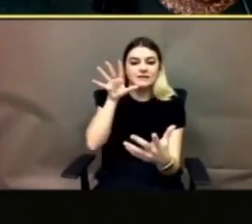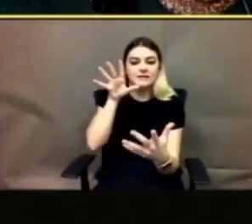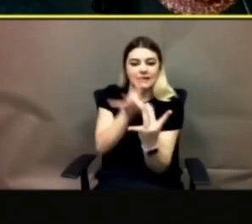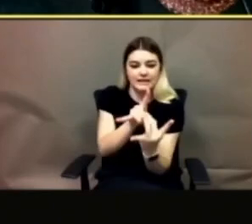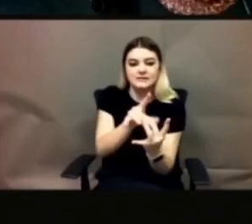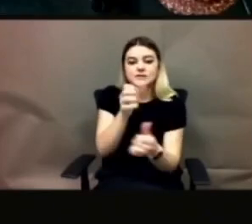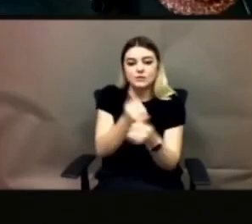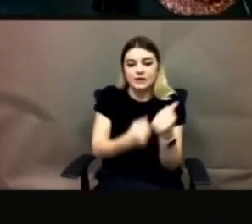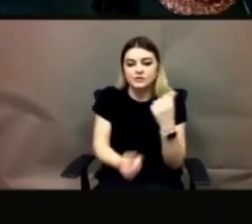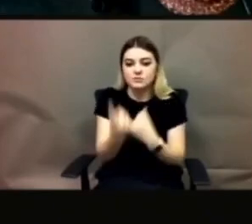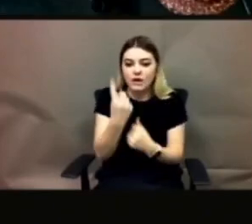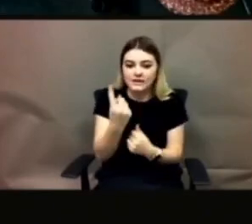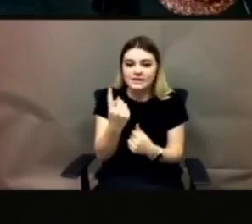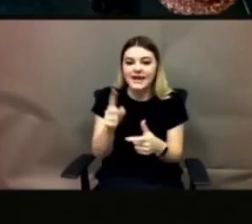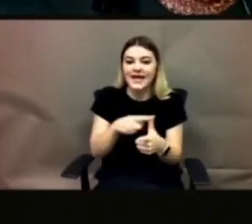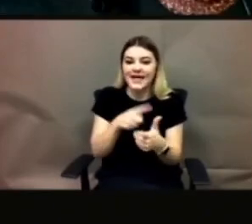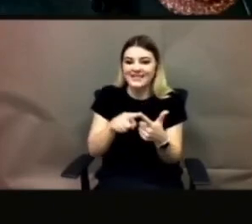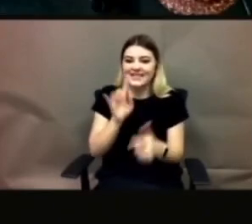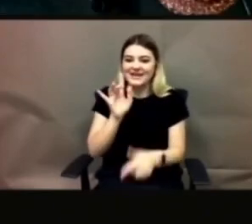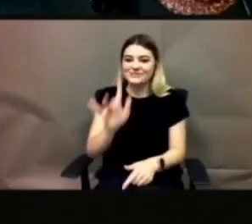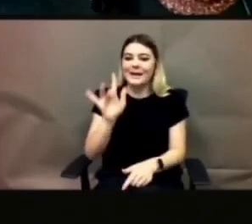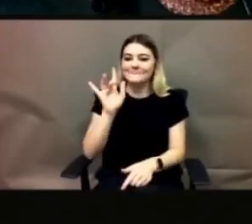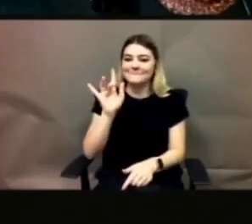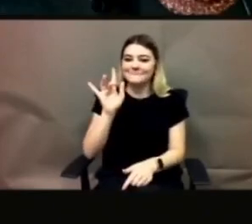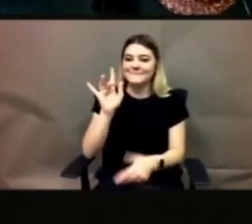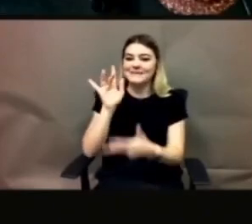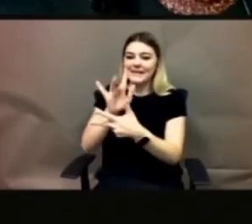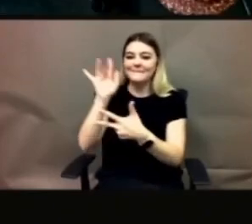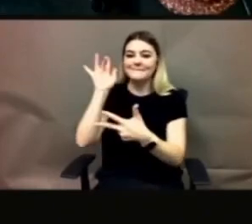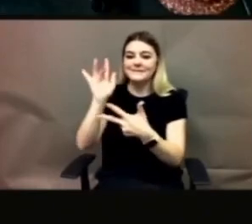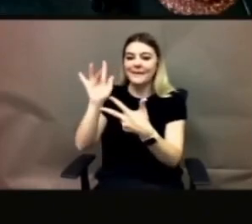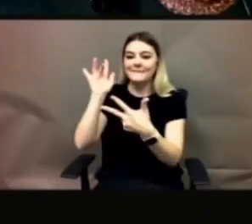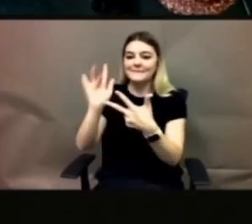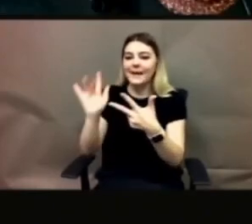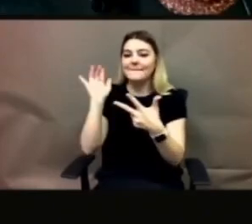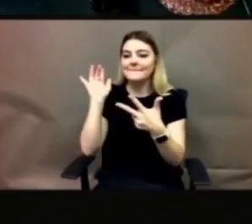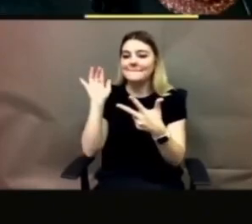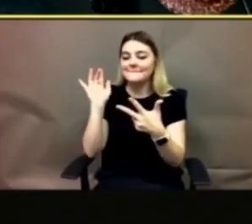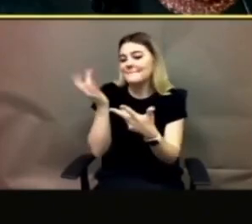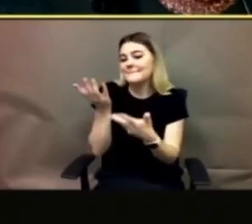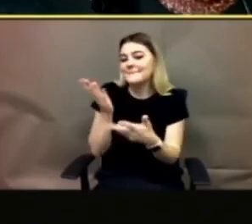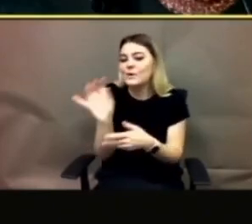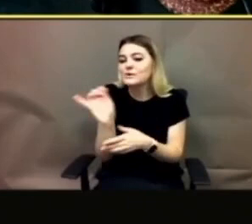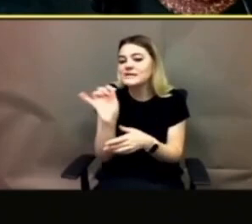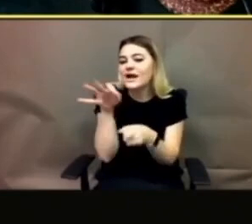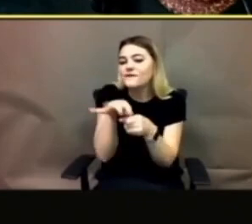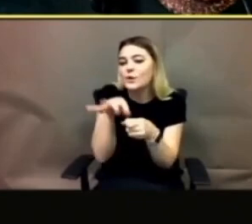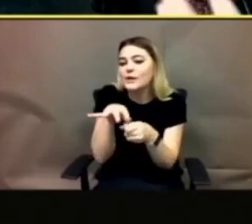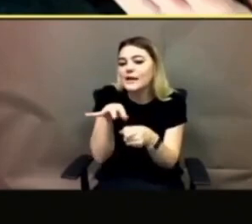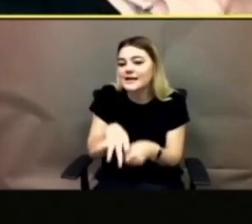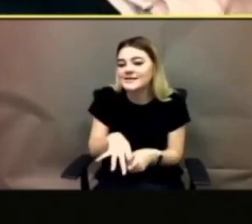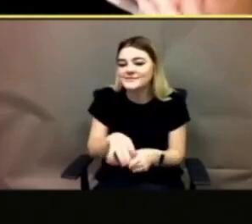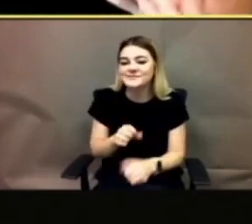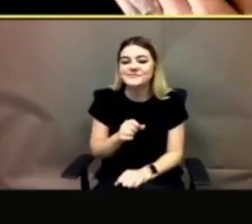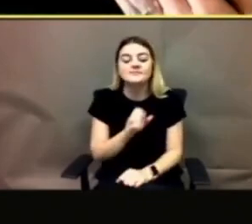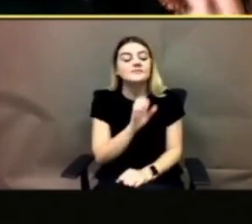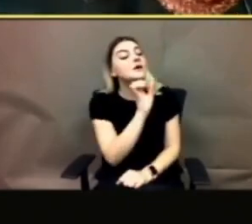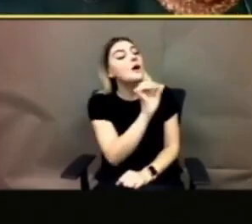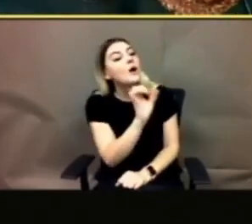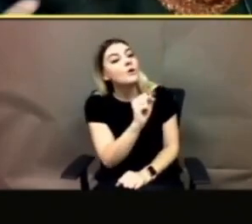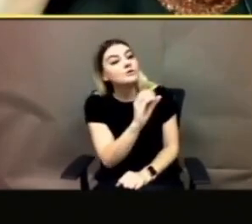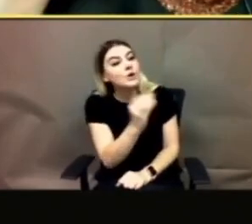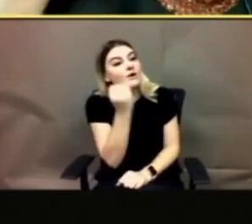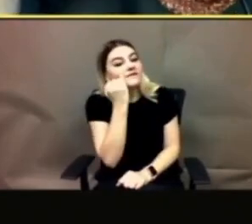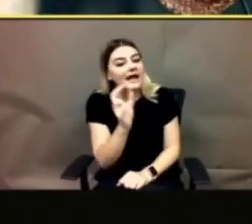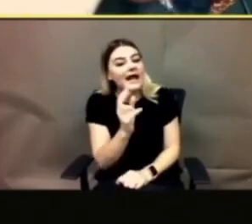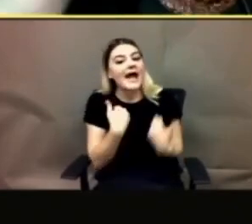snack people liked, so he knew what to buy for the next time they came to his event. So like if I had a second stuffed animal, I could have